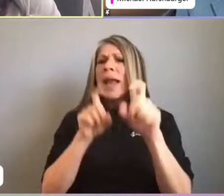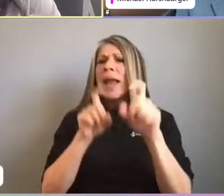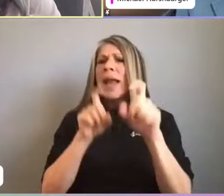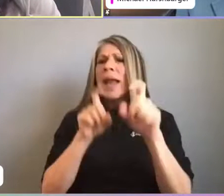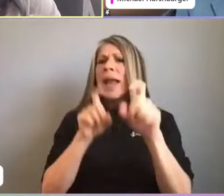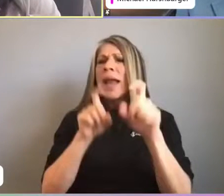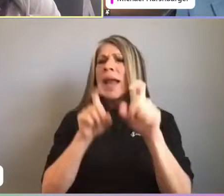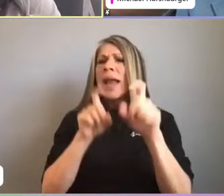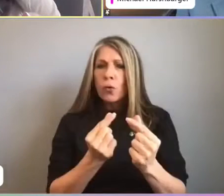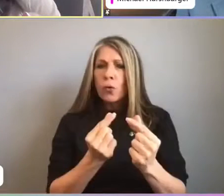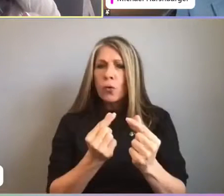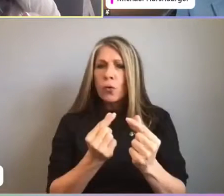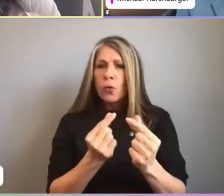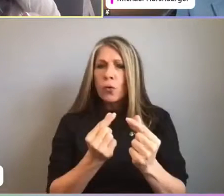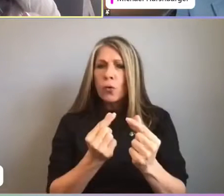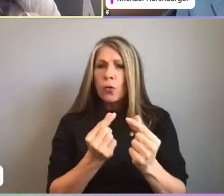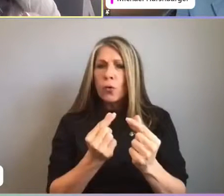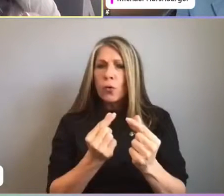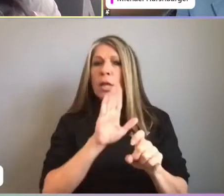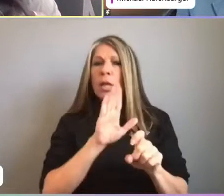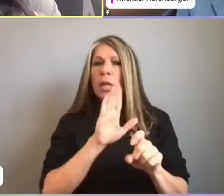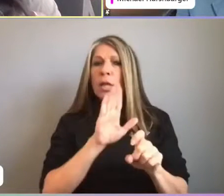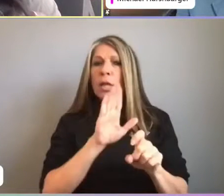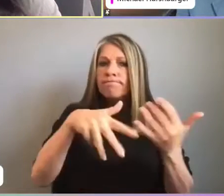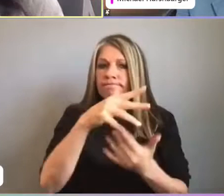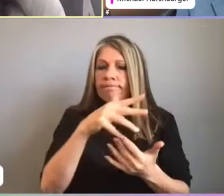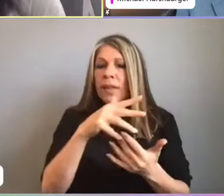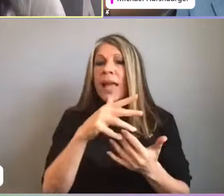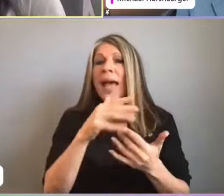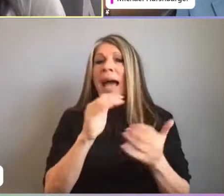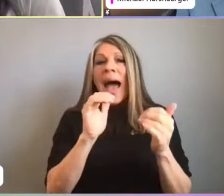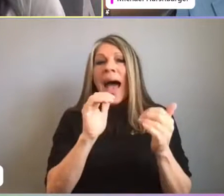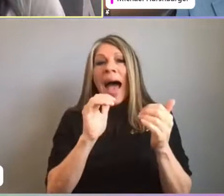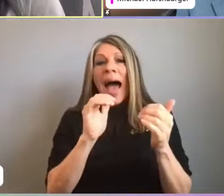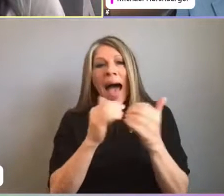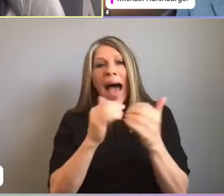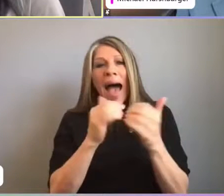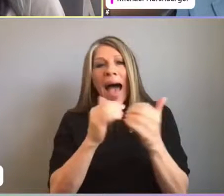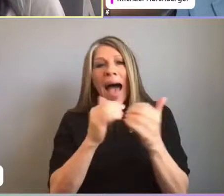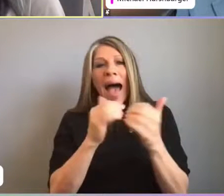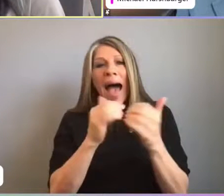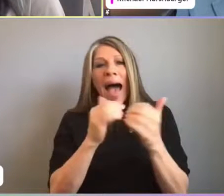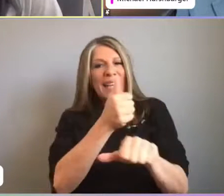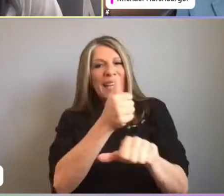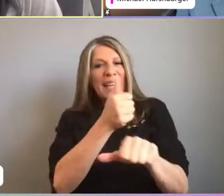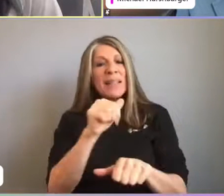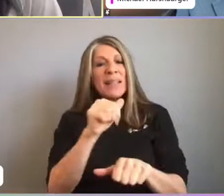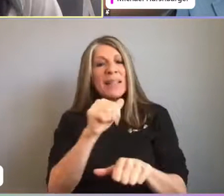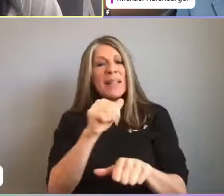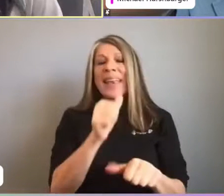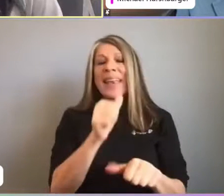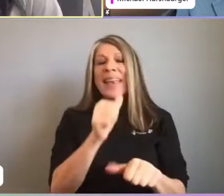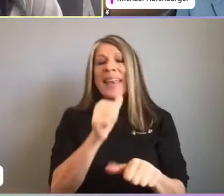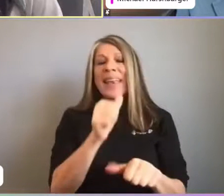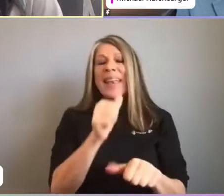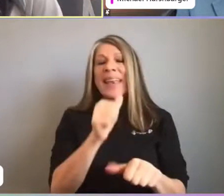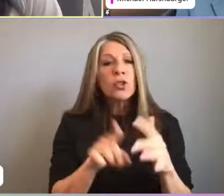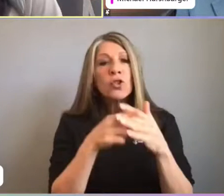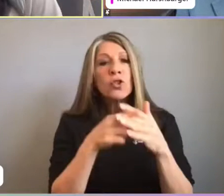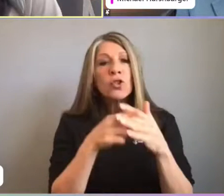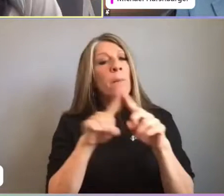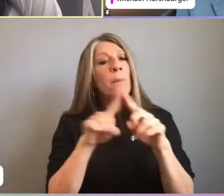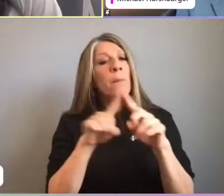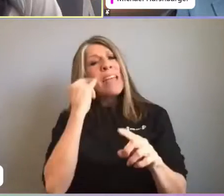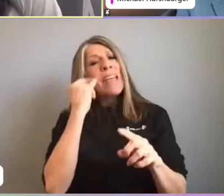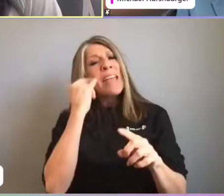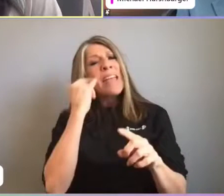groups, within your circles, how do I get this started? Like, not asking how to get started, but how would it be received if I